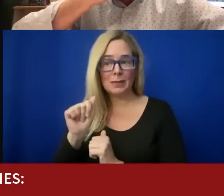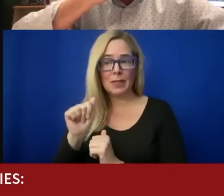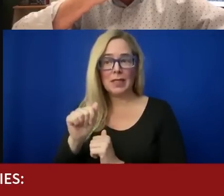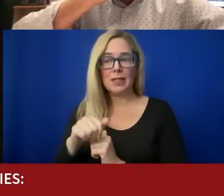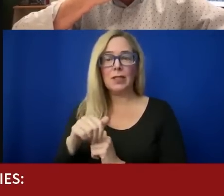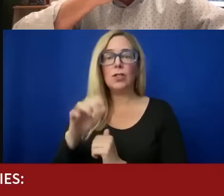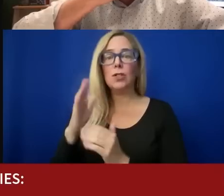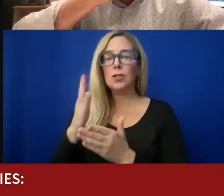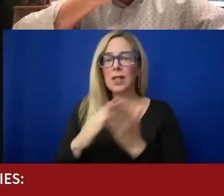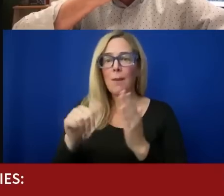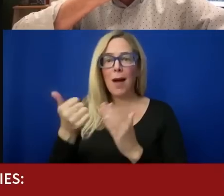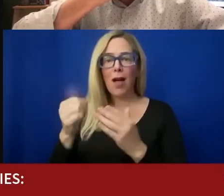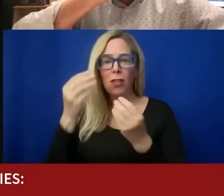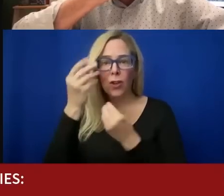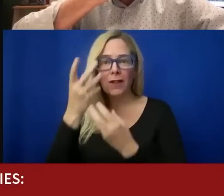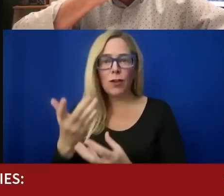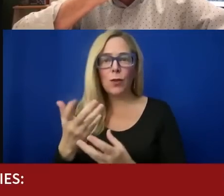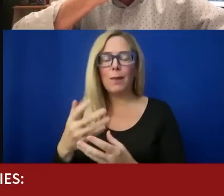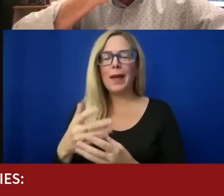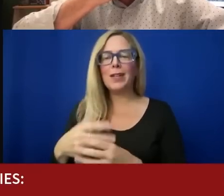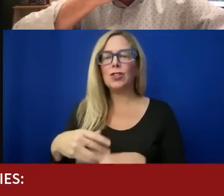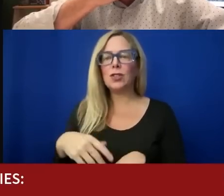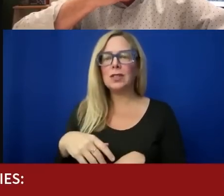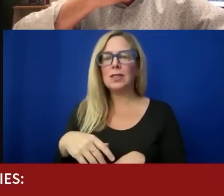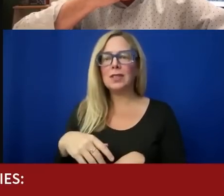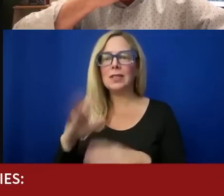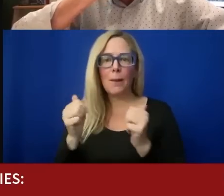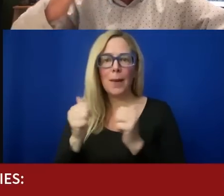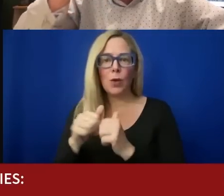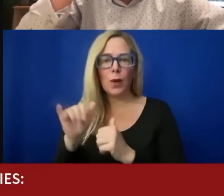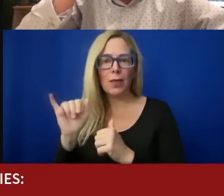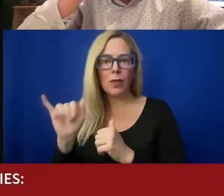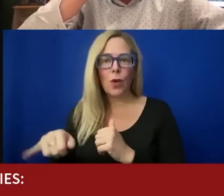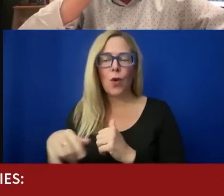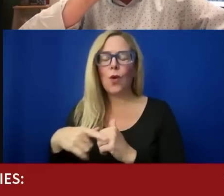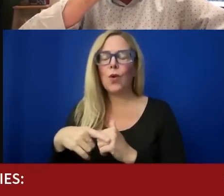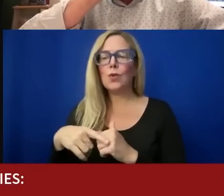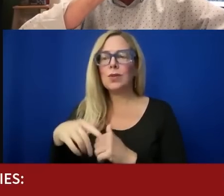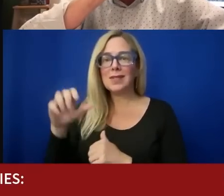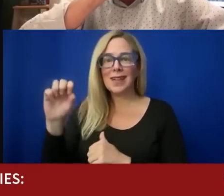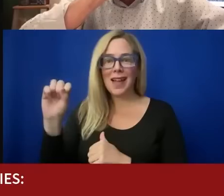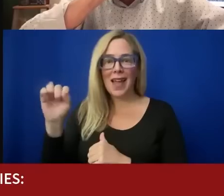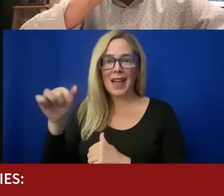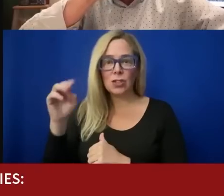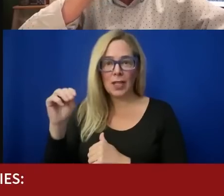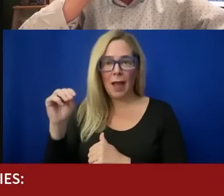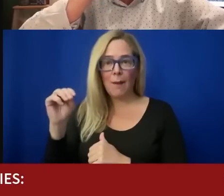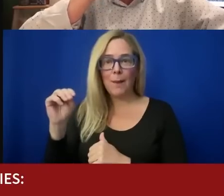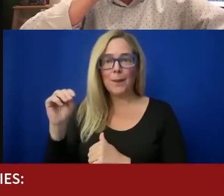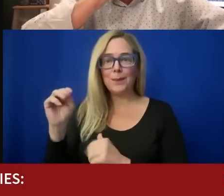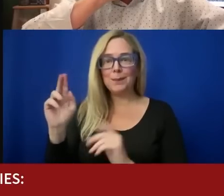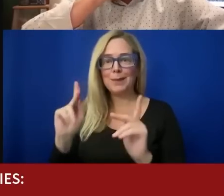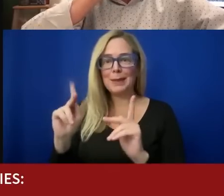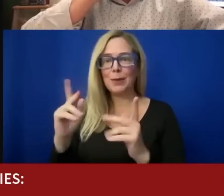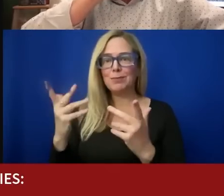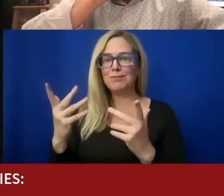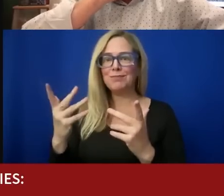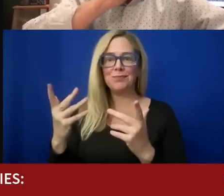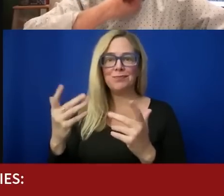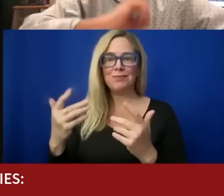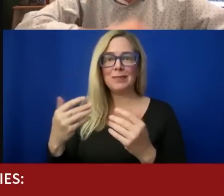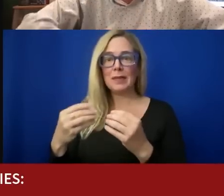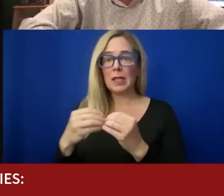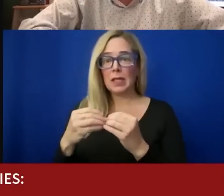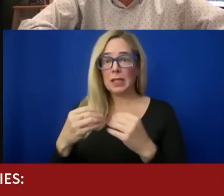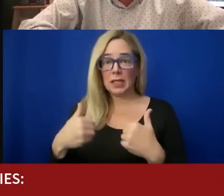information about demographics, compared to those without disabilities, SGM people were younger. They are more likely to be